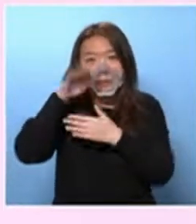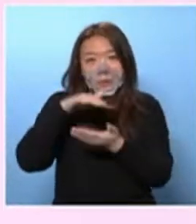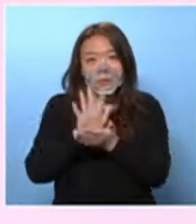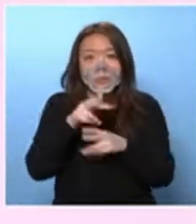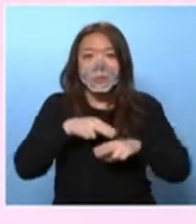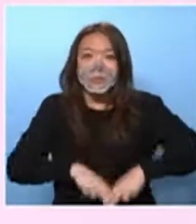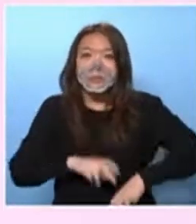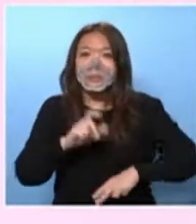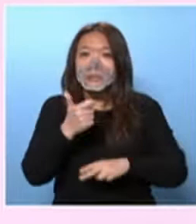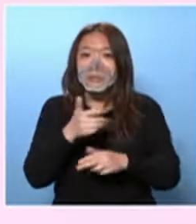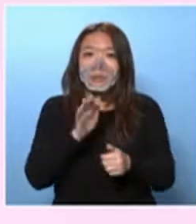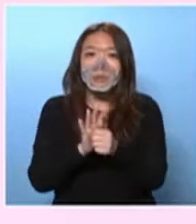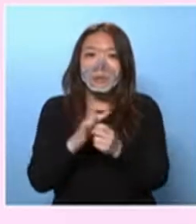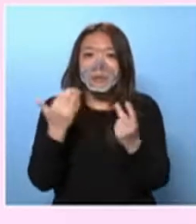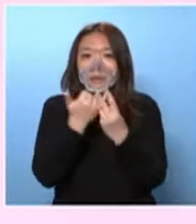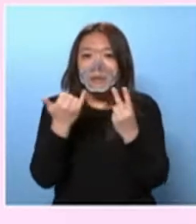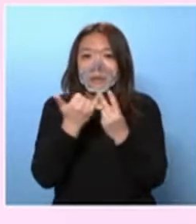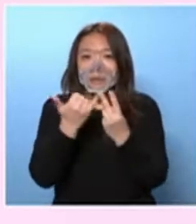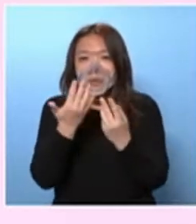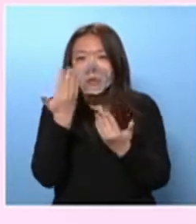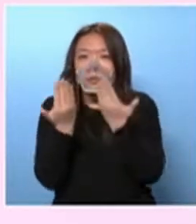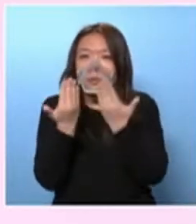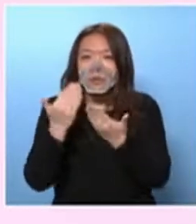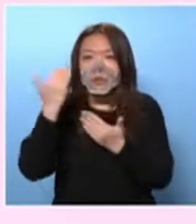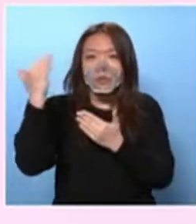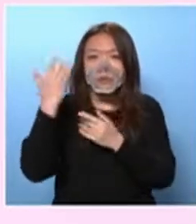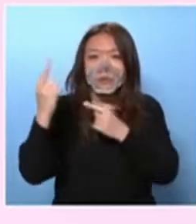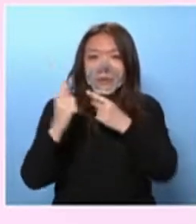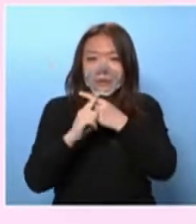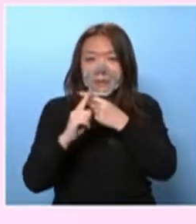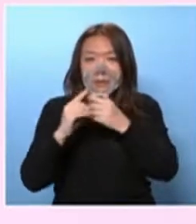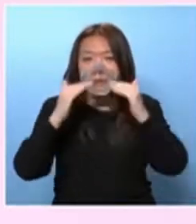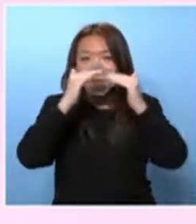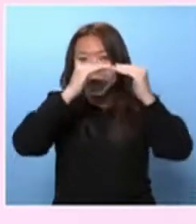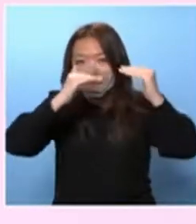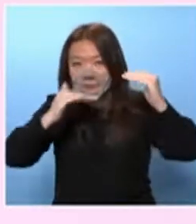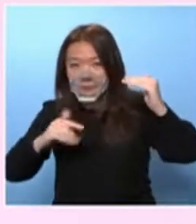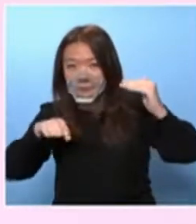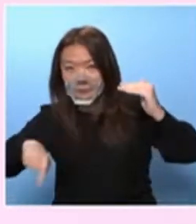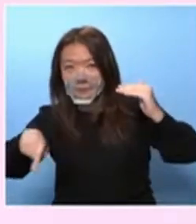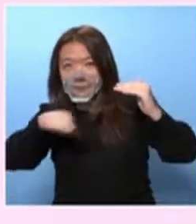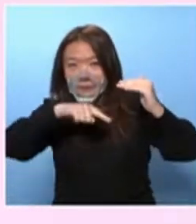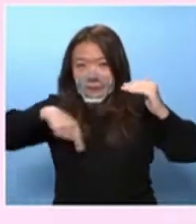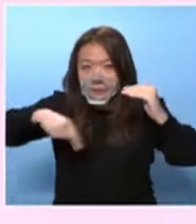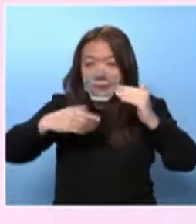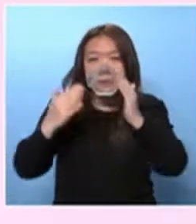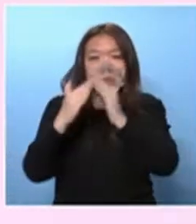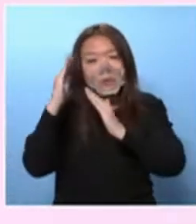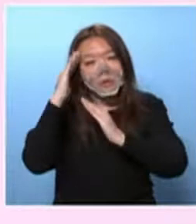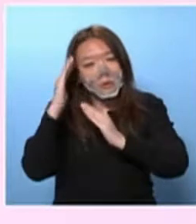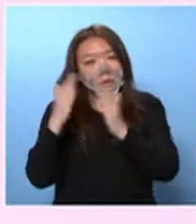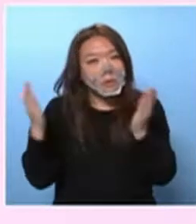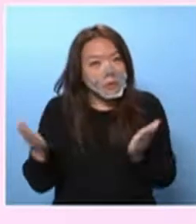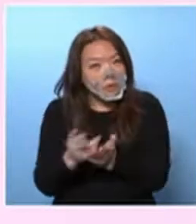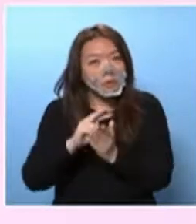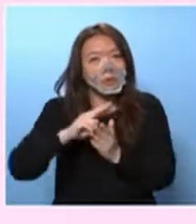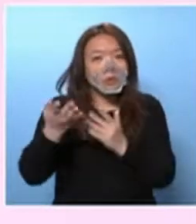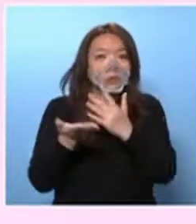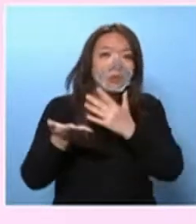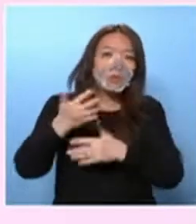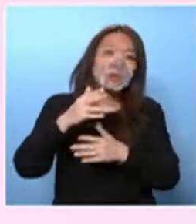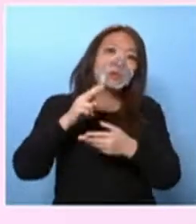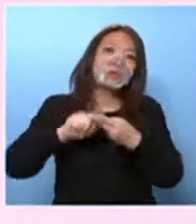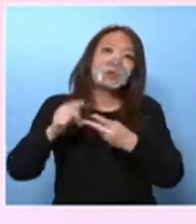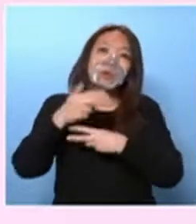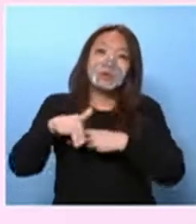change, the government plans to earmark funding in the next 5 years to take forward improvement projects and management measures for 26 low-lying